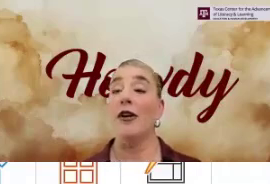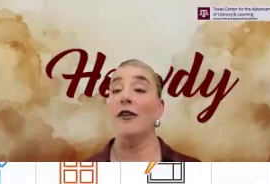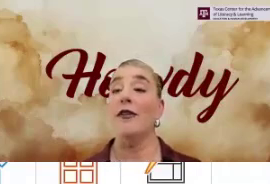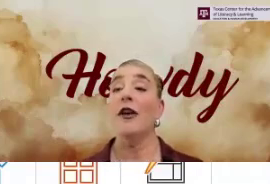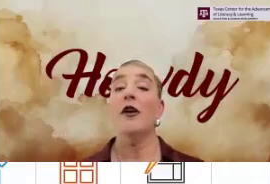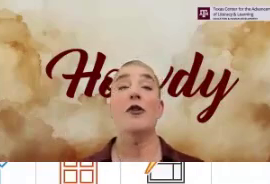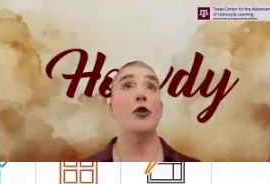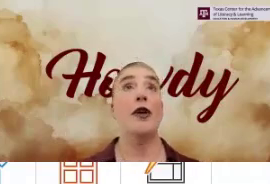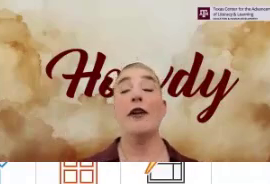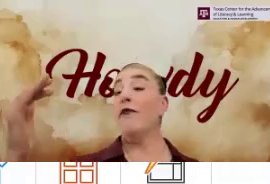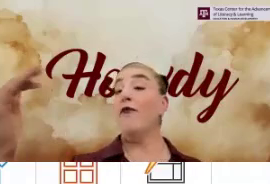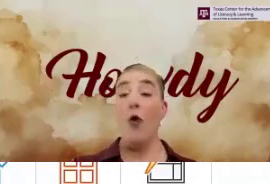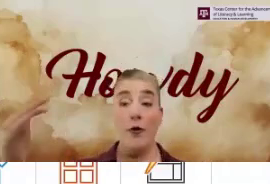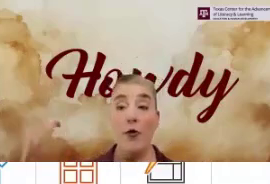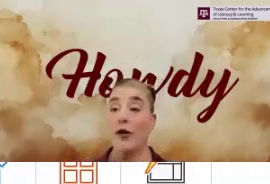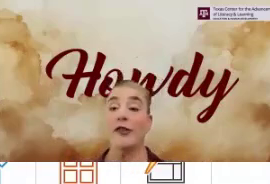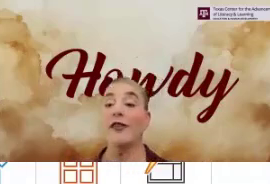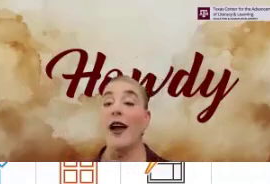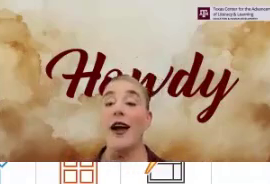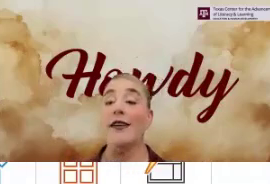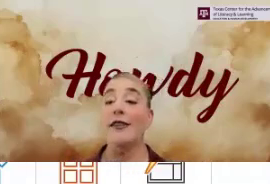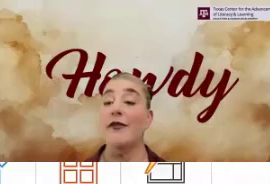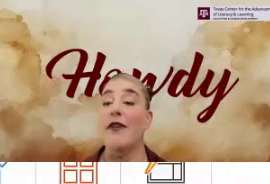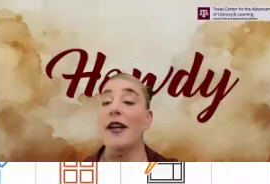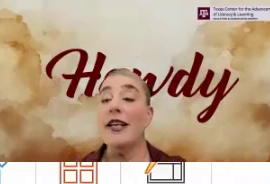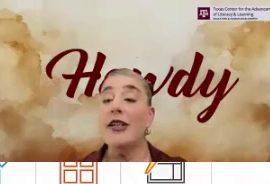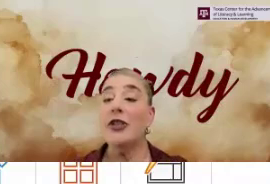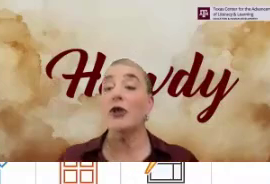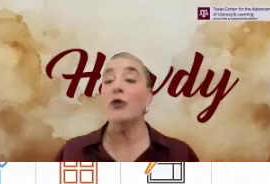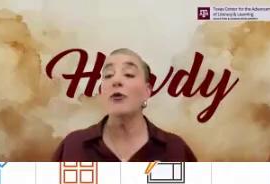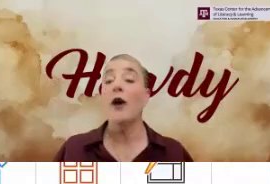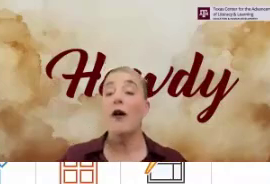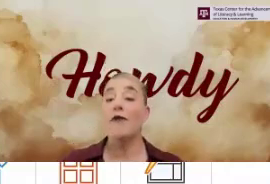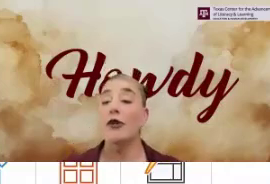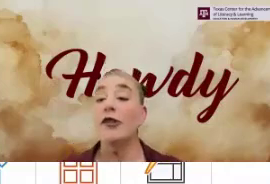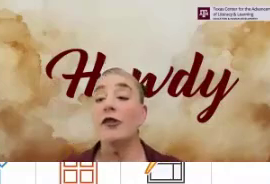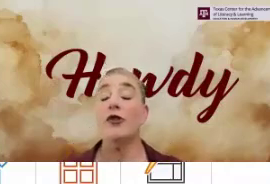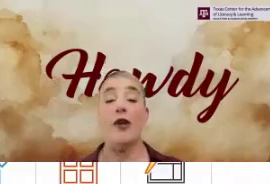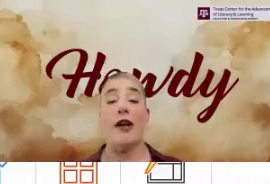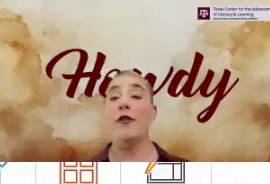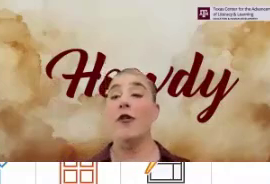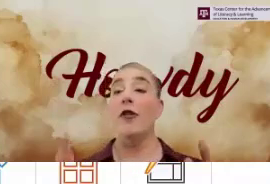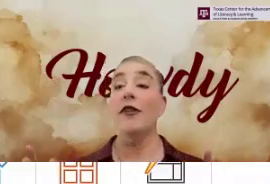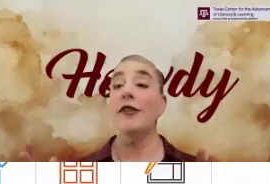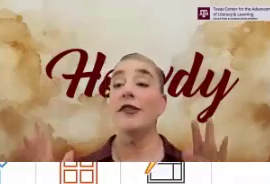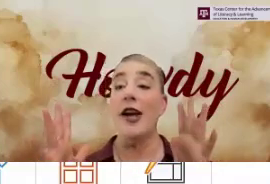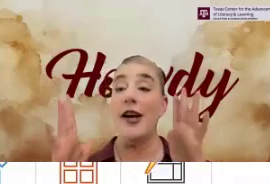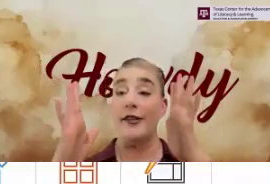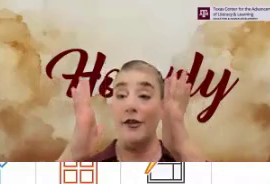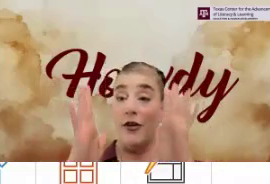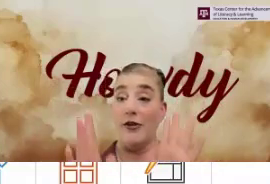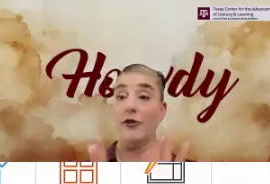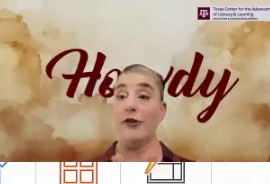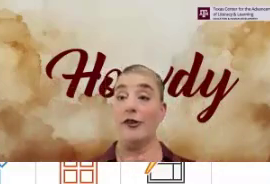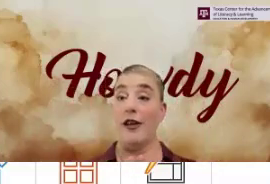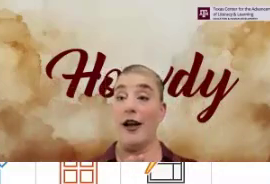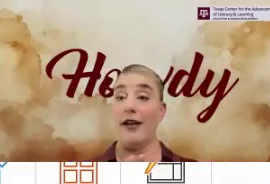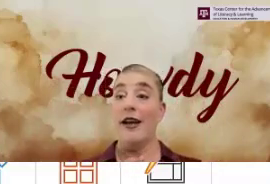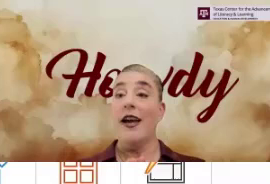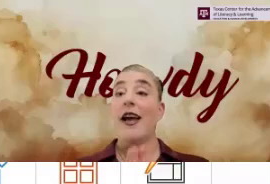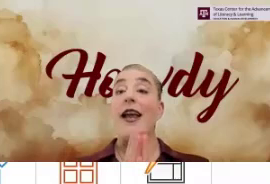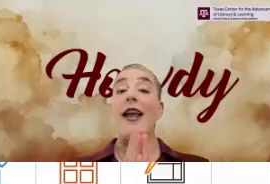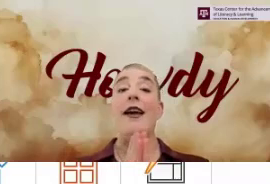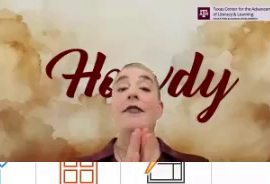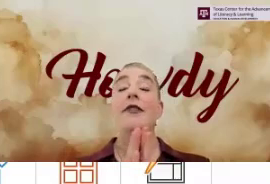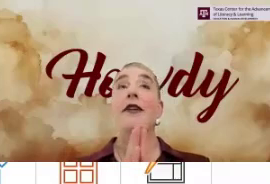have started doing 4 more slides if I need to versus cramming all this text onto a